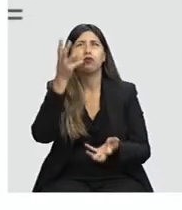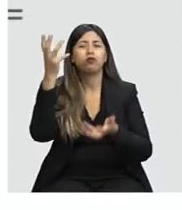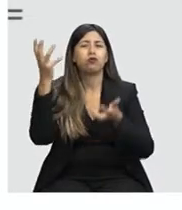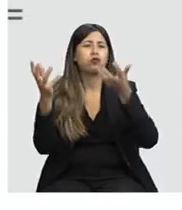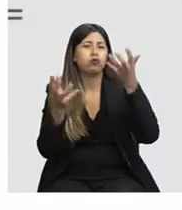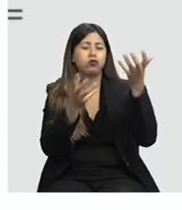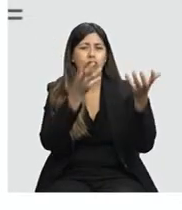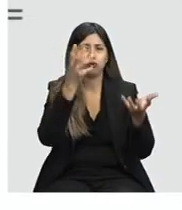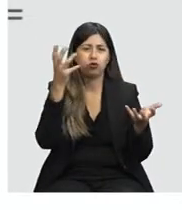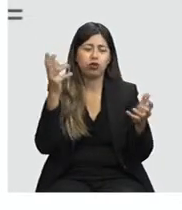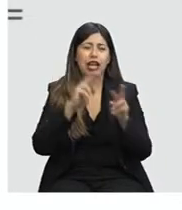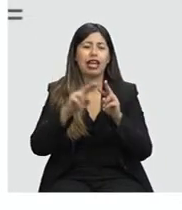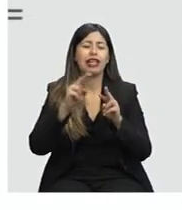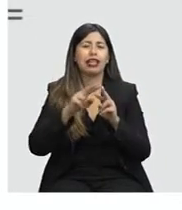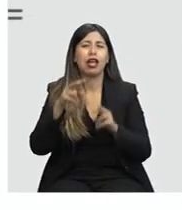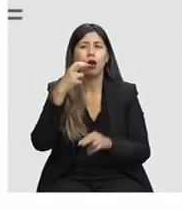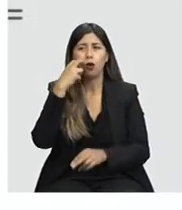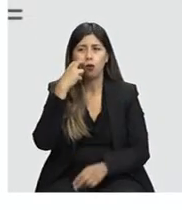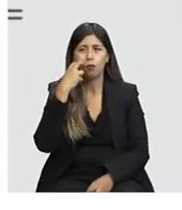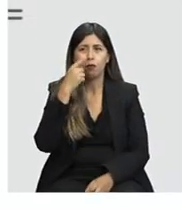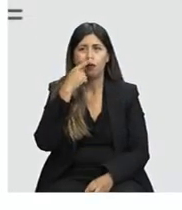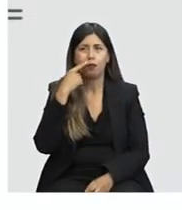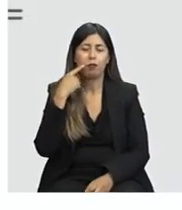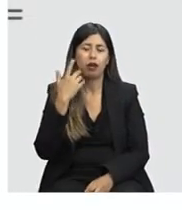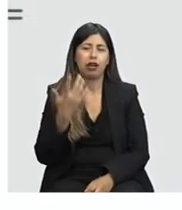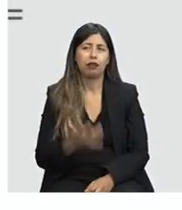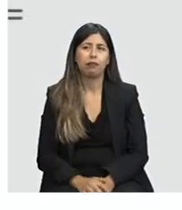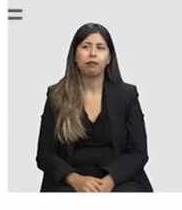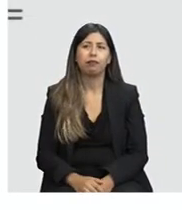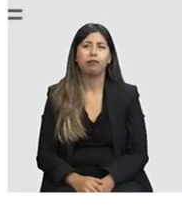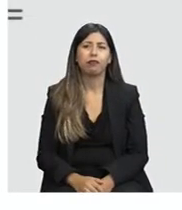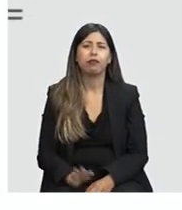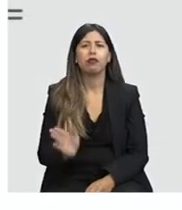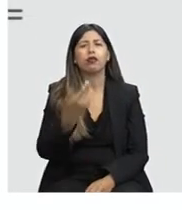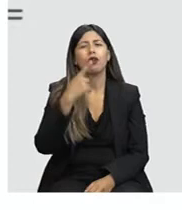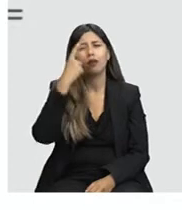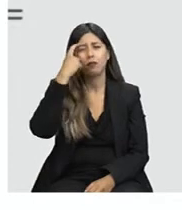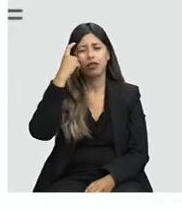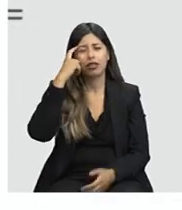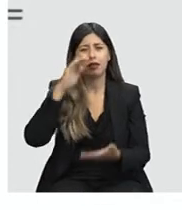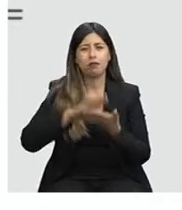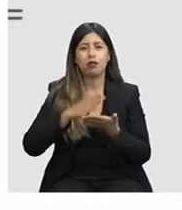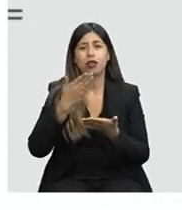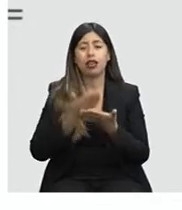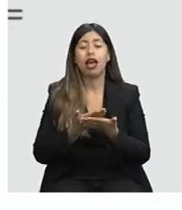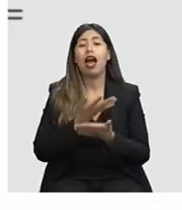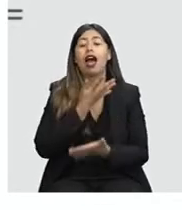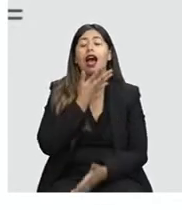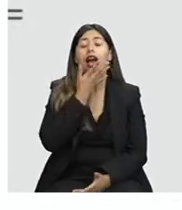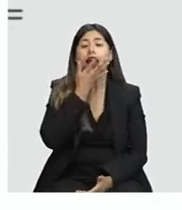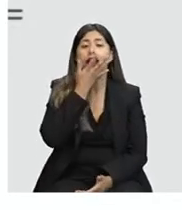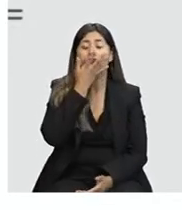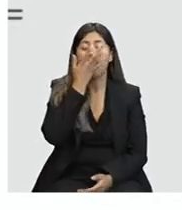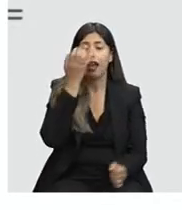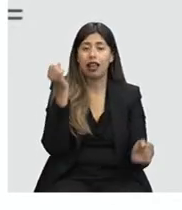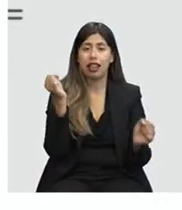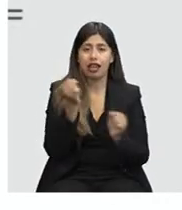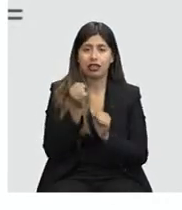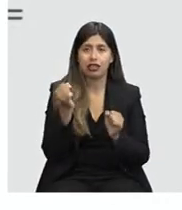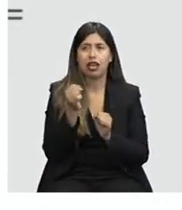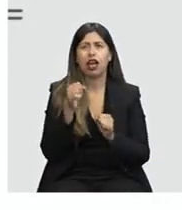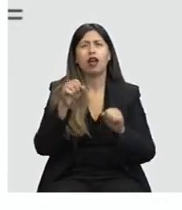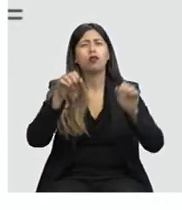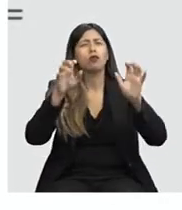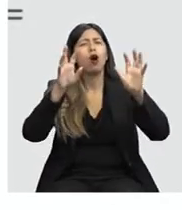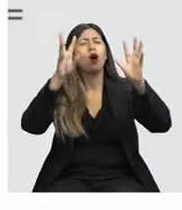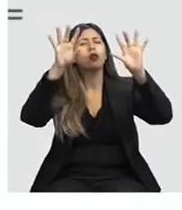health, glaciers form when there's too much snow and less melting. So the snow builds up, it forms